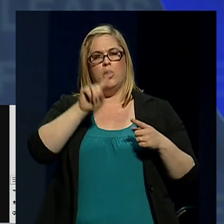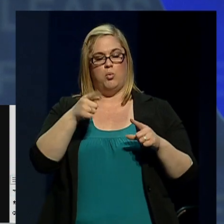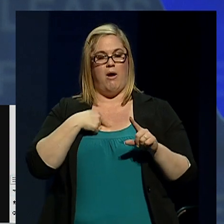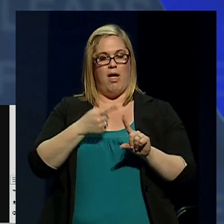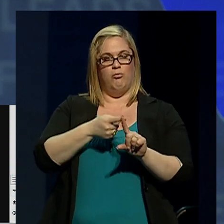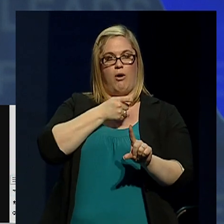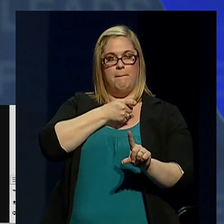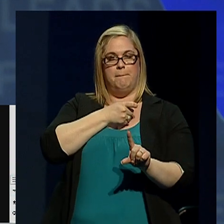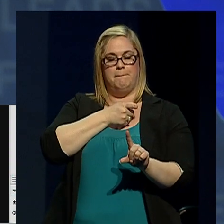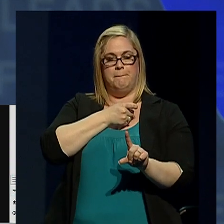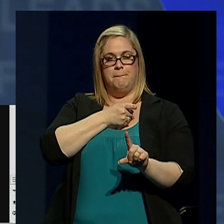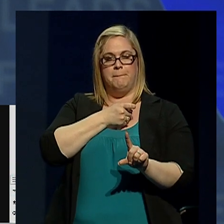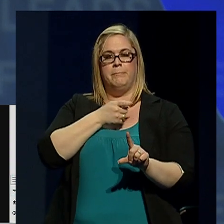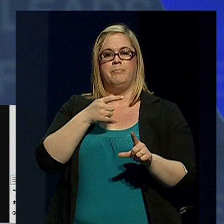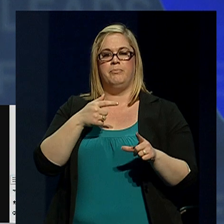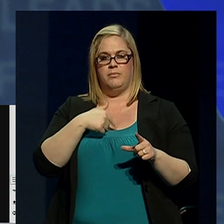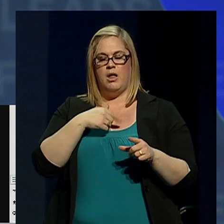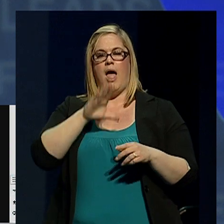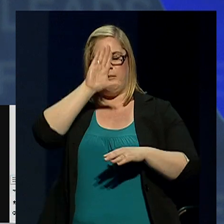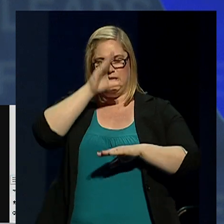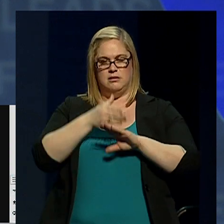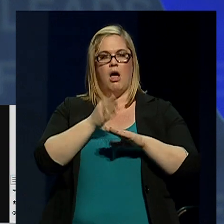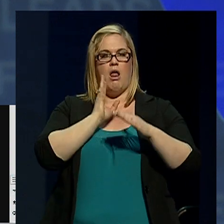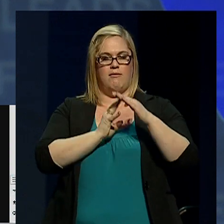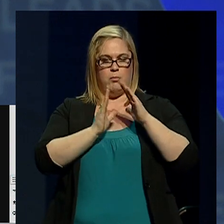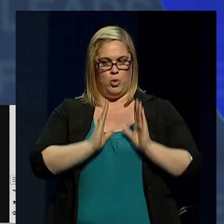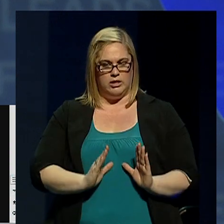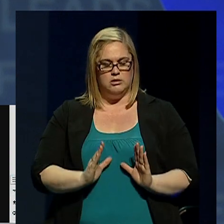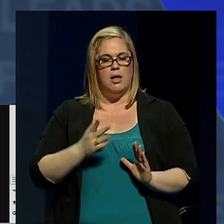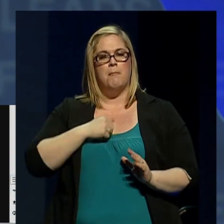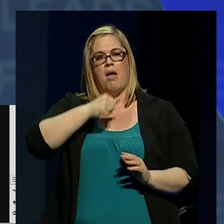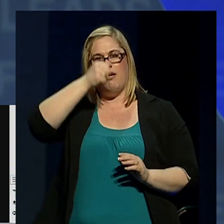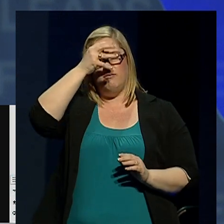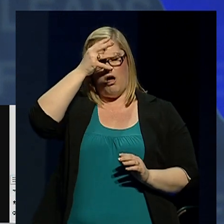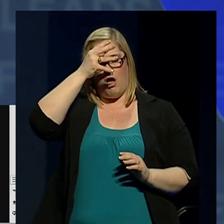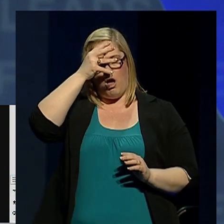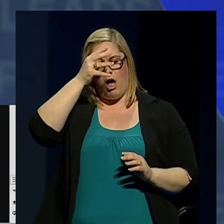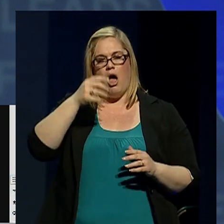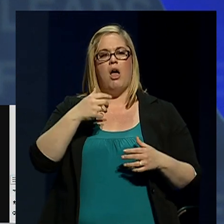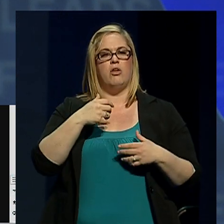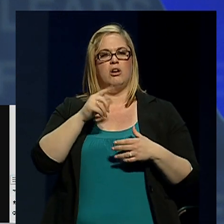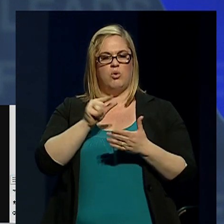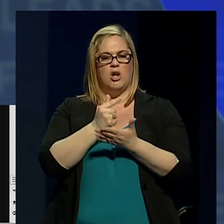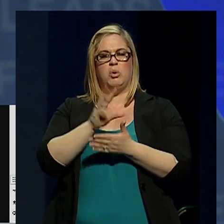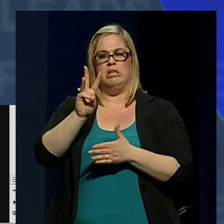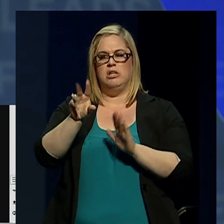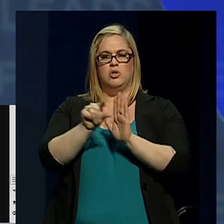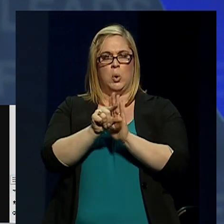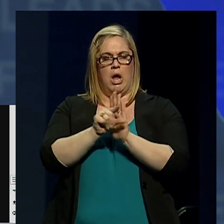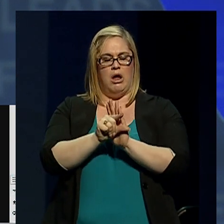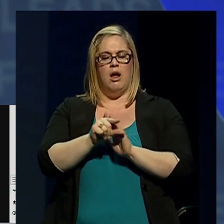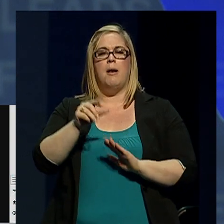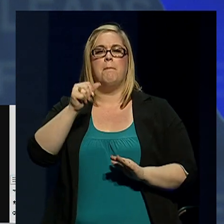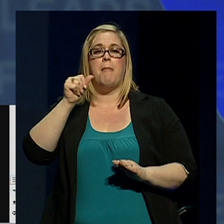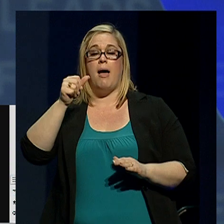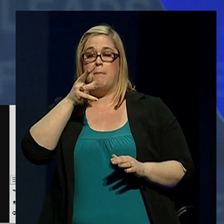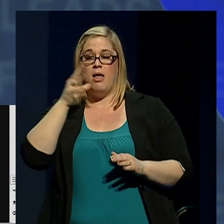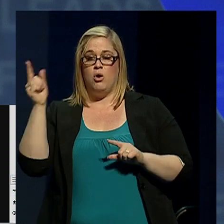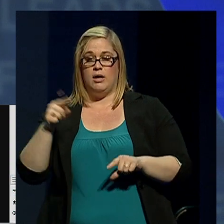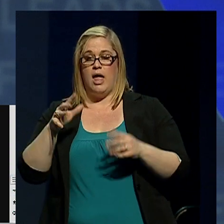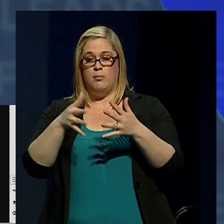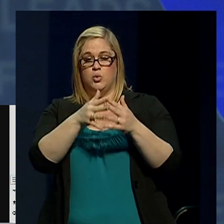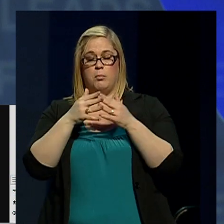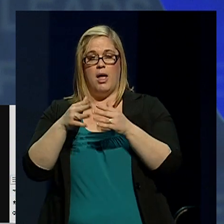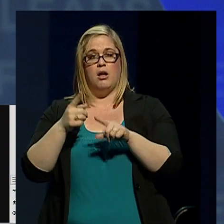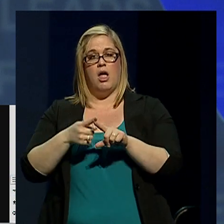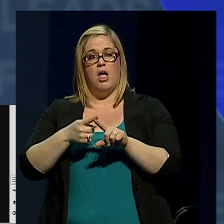from. I'm the son of immigrants. My dad made it to the 6th grade. My mom came to America when she was 18